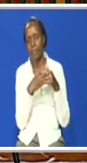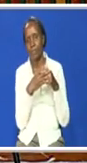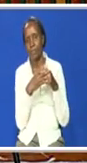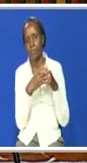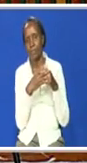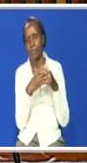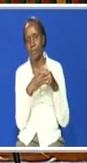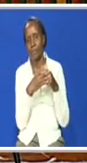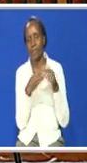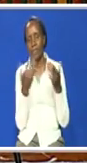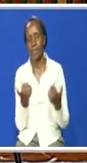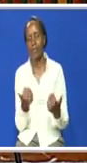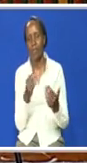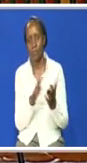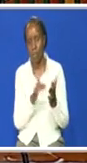Dear Lana,